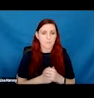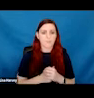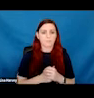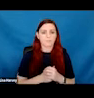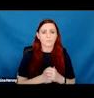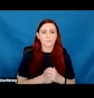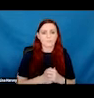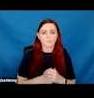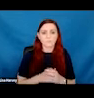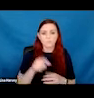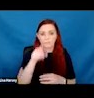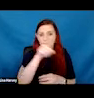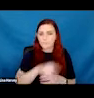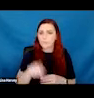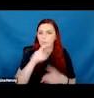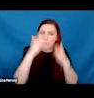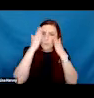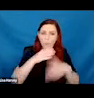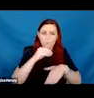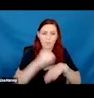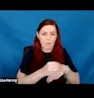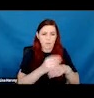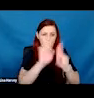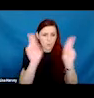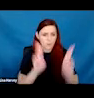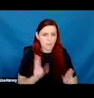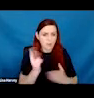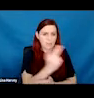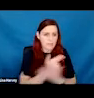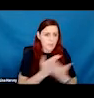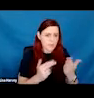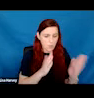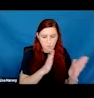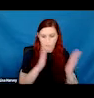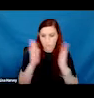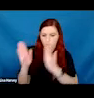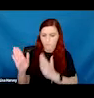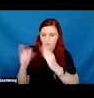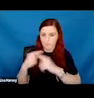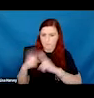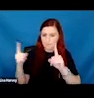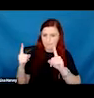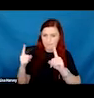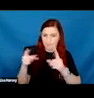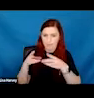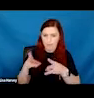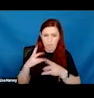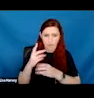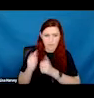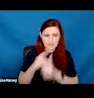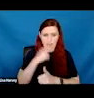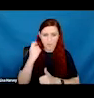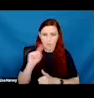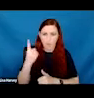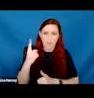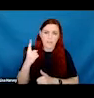By focusing on universal design principles, we can move away from the often held presumptions that access only benefits disabled